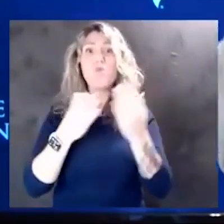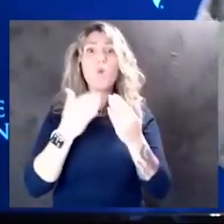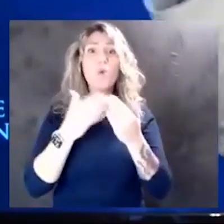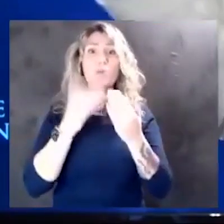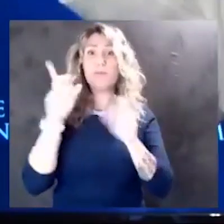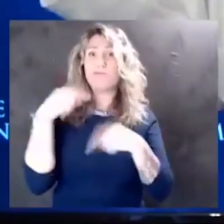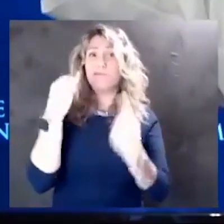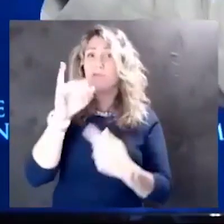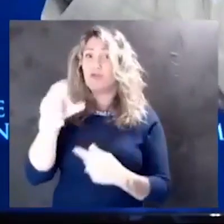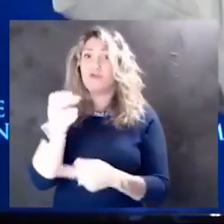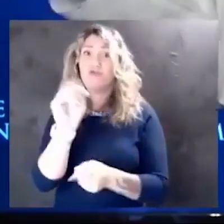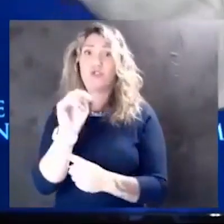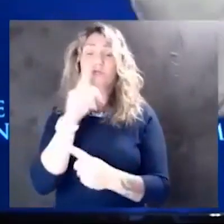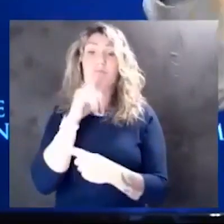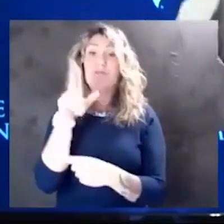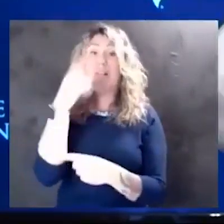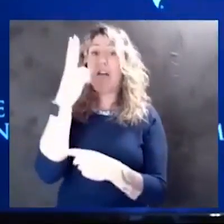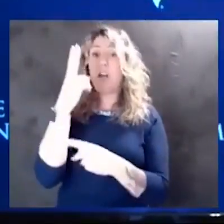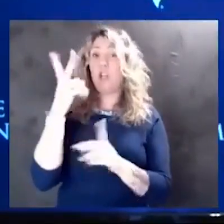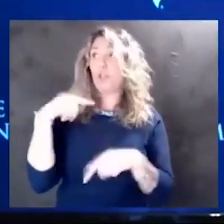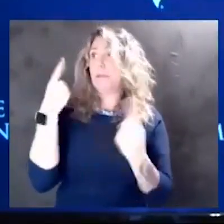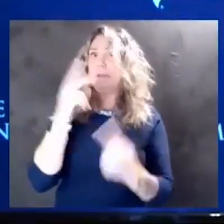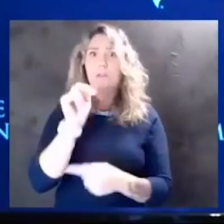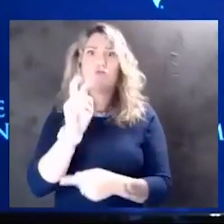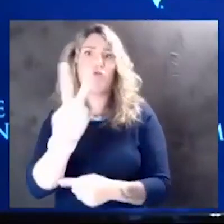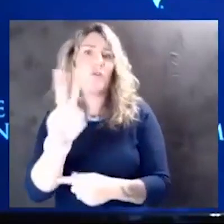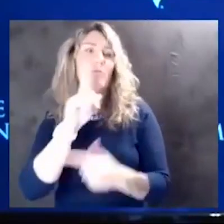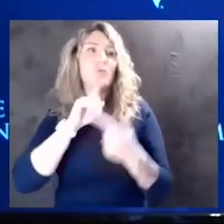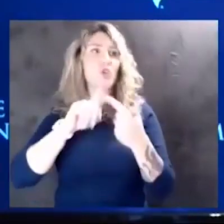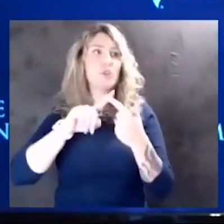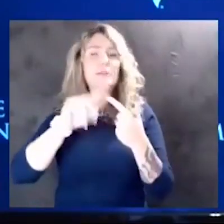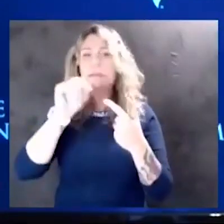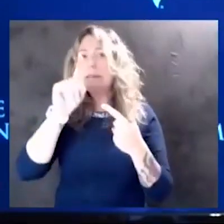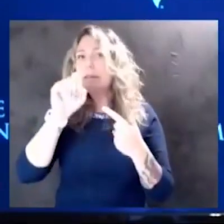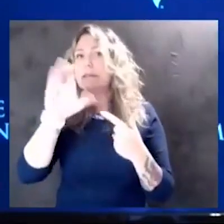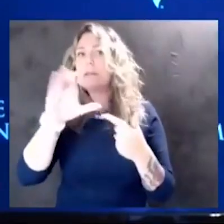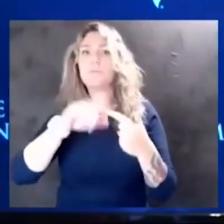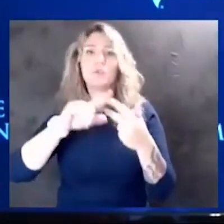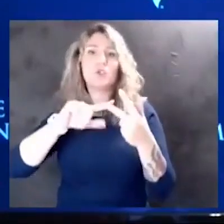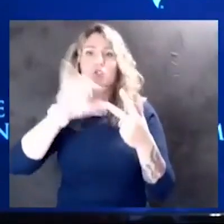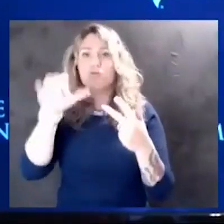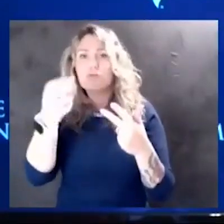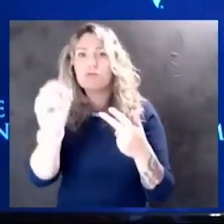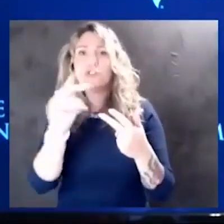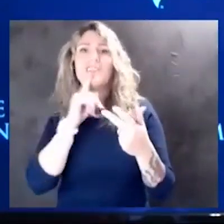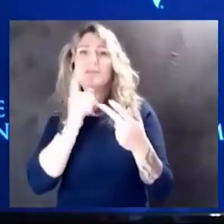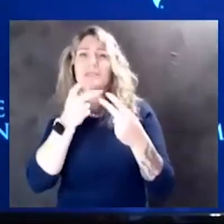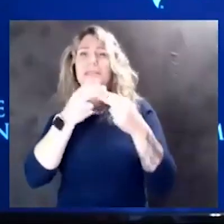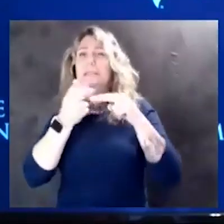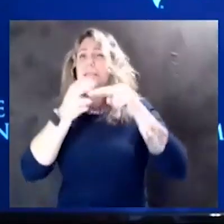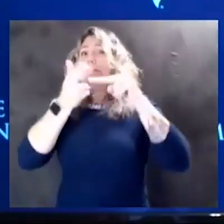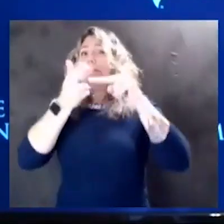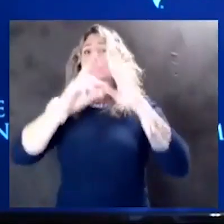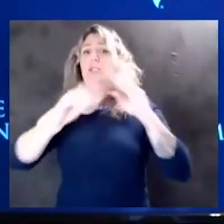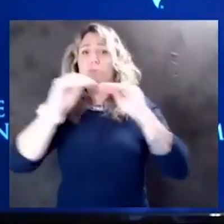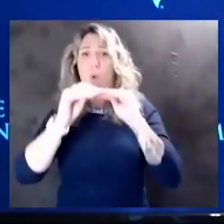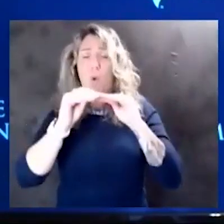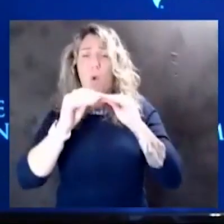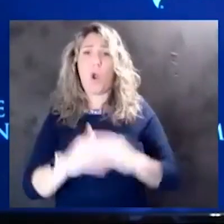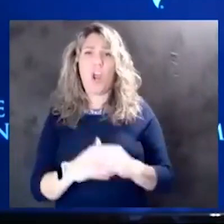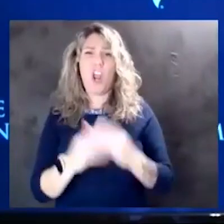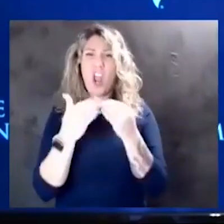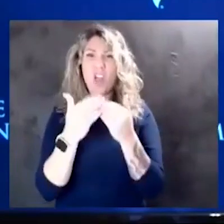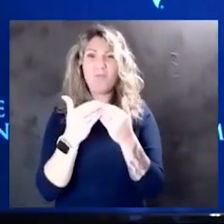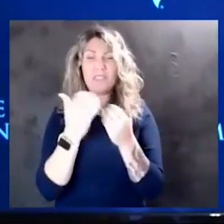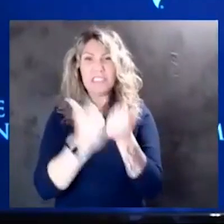higher than anything since the November, December, January time period. It's beginning to butt up into that range. Almost everybody's numbers